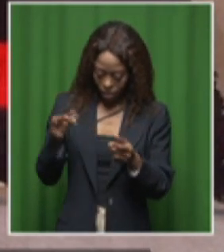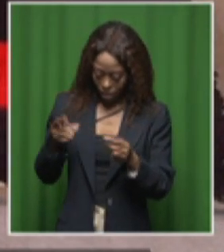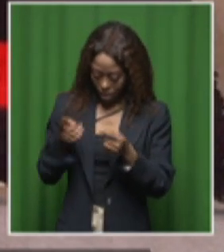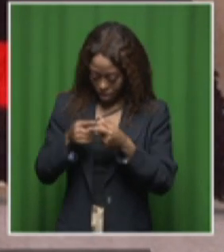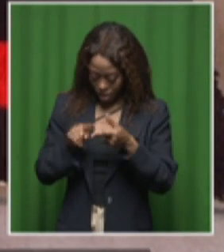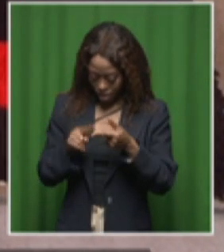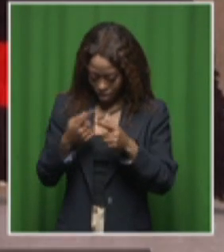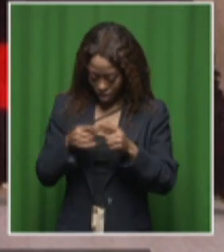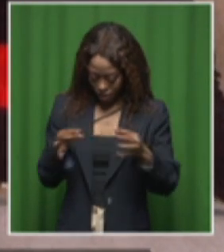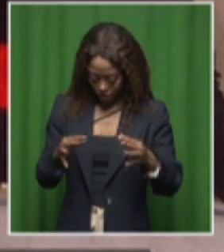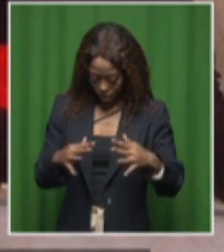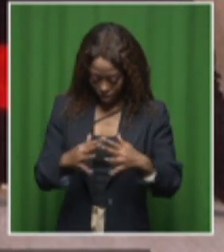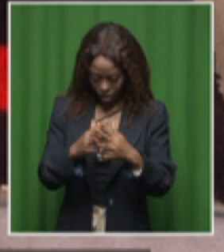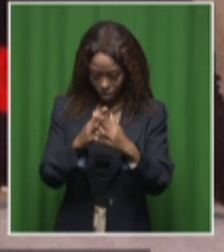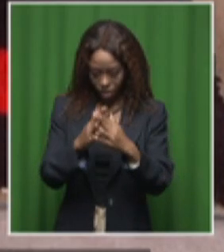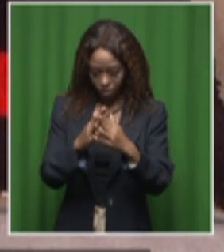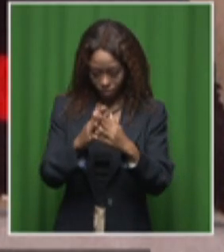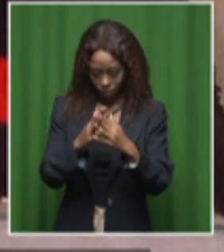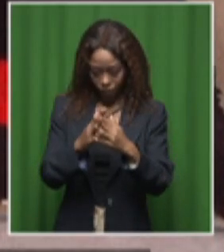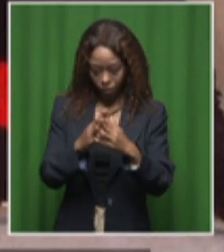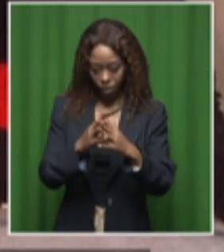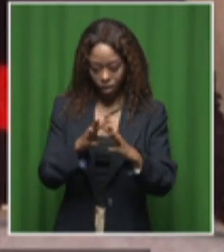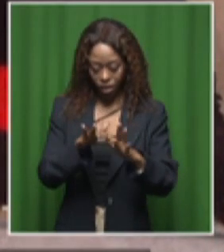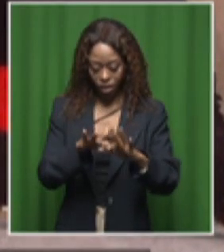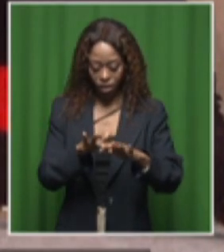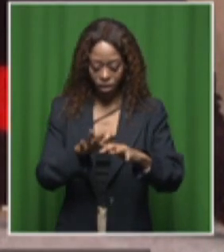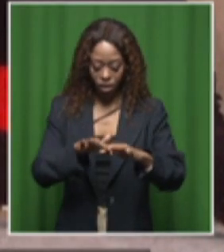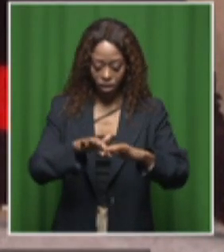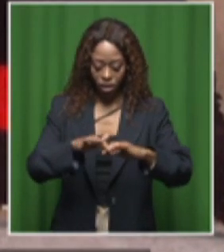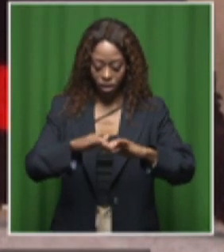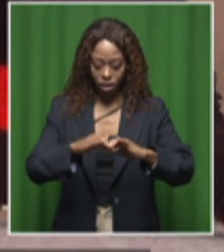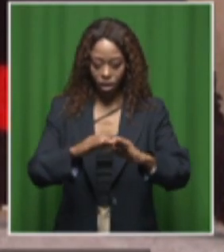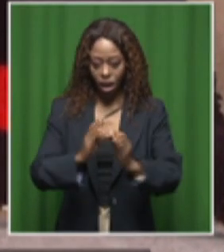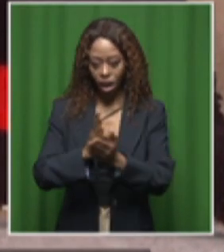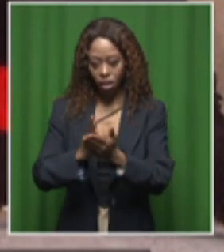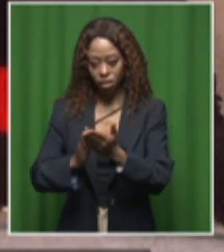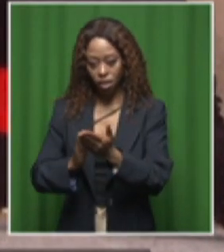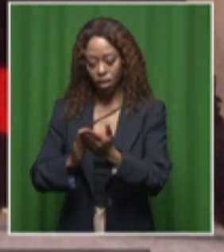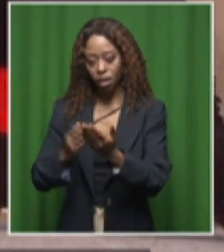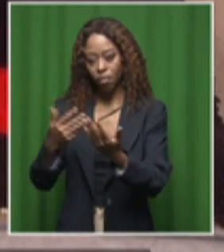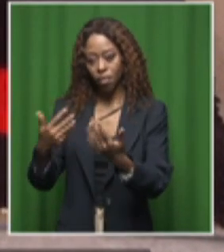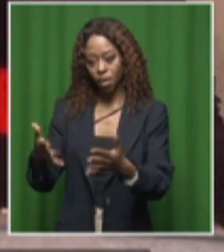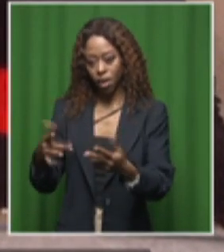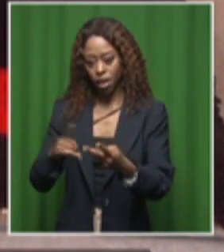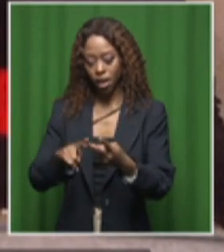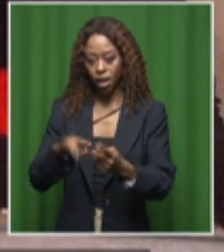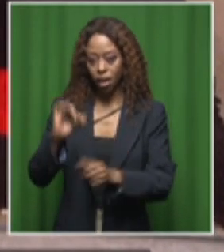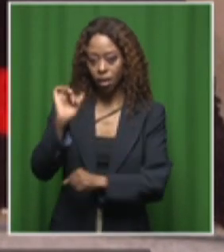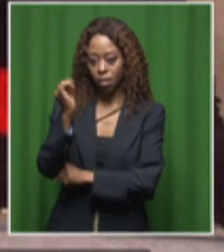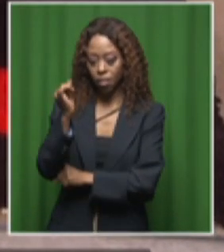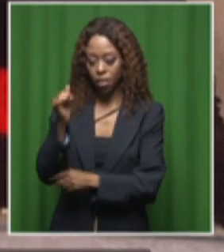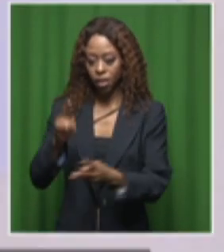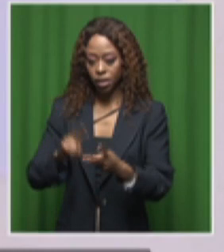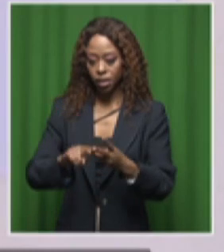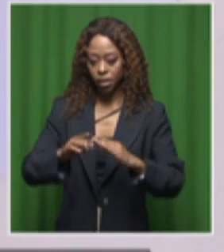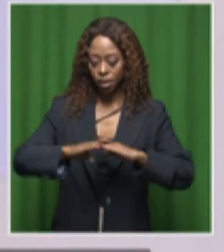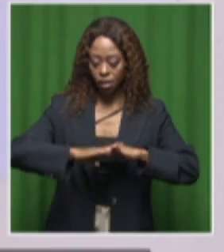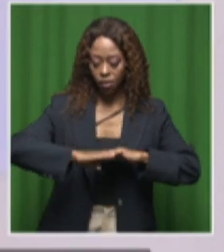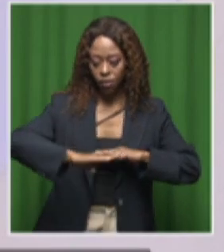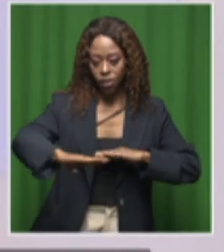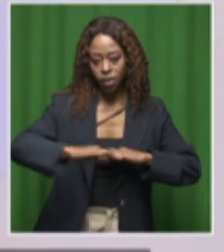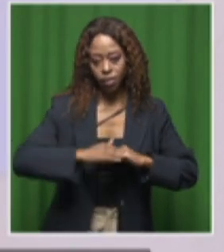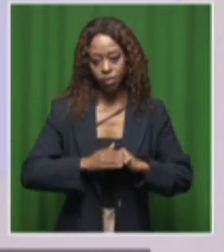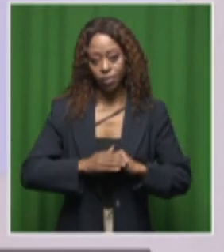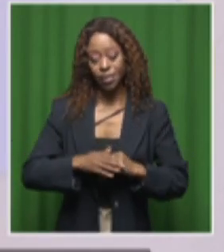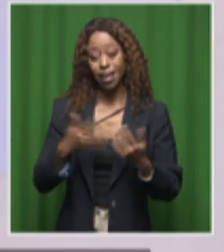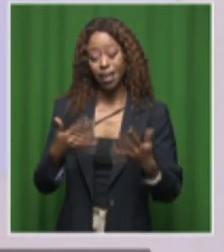together. Other techniques include hand weaving, machine made, and flat weave. To make a